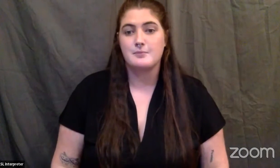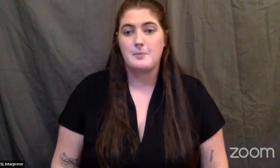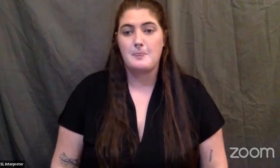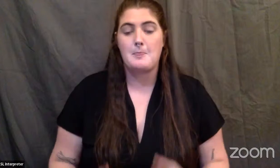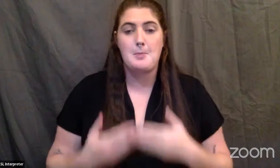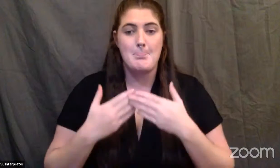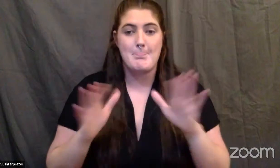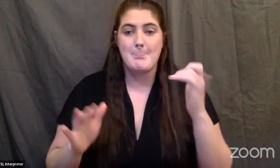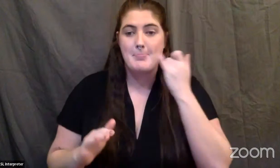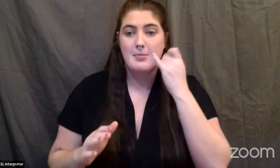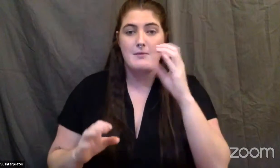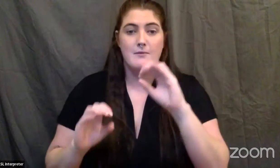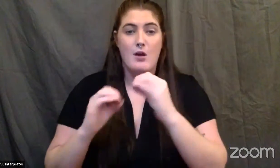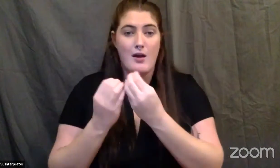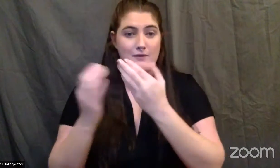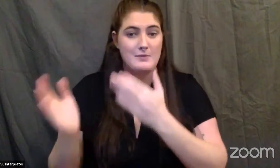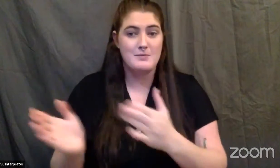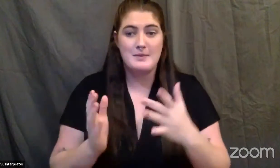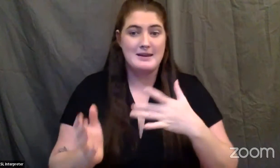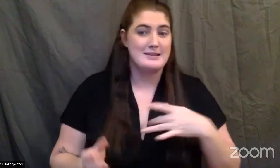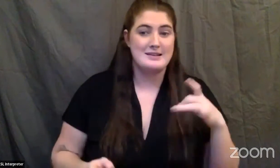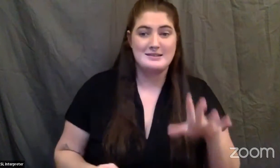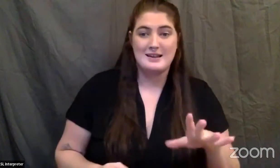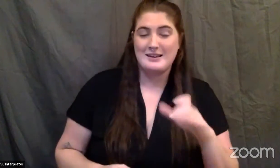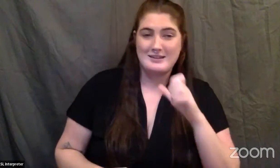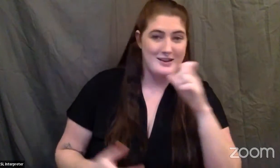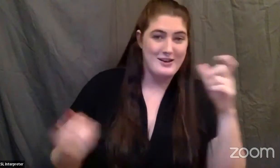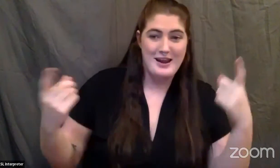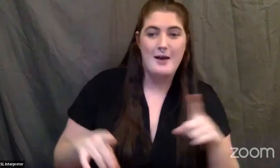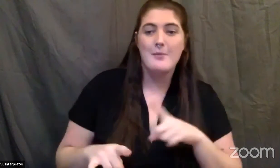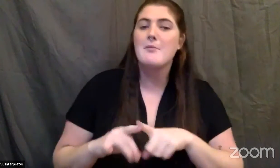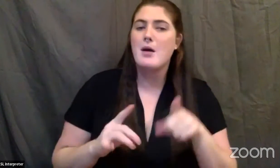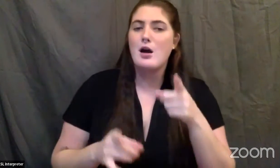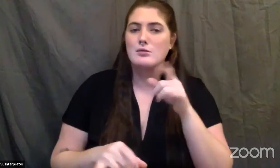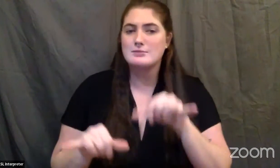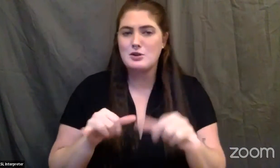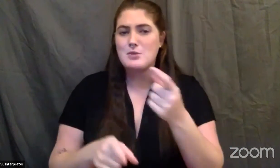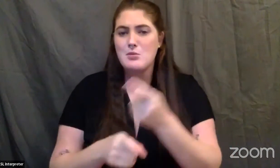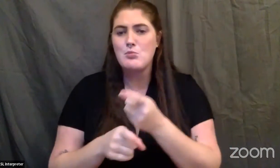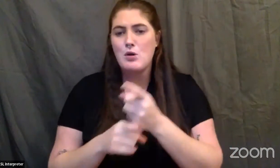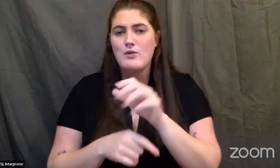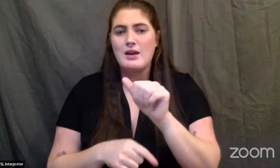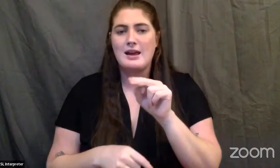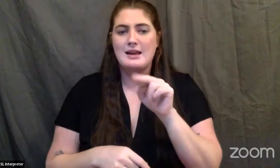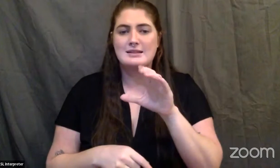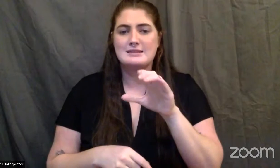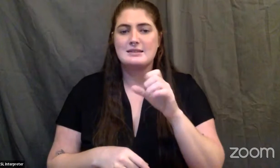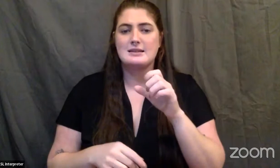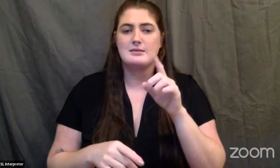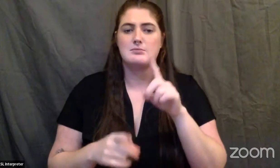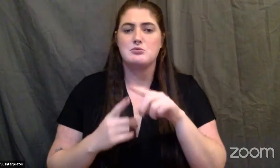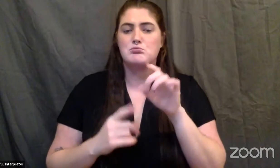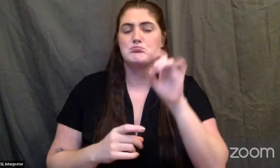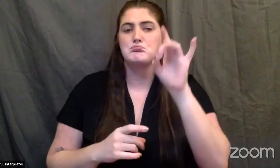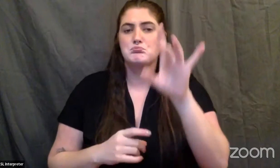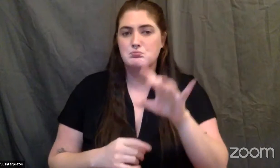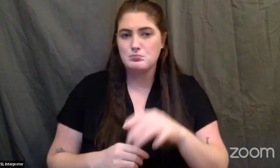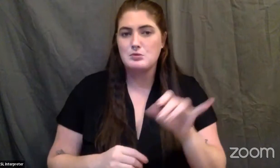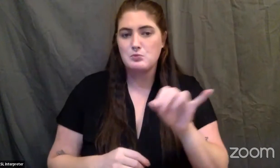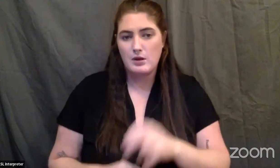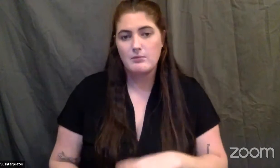OP doesn't like it, it's not going to fly, but it would still be appropriate for the ANC to weigh in. So, you know, Commissioner